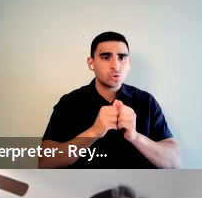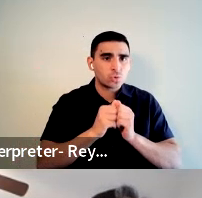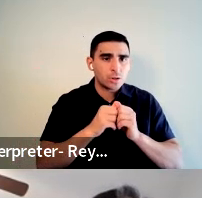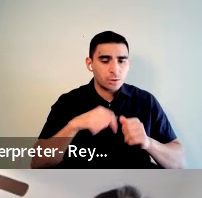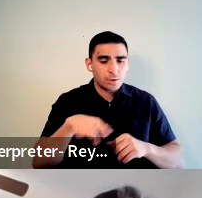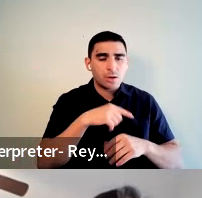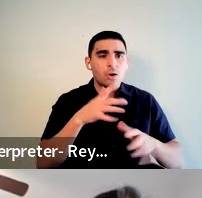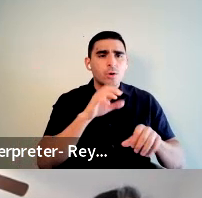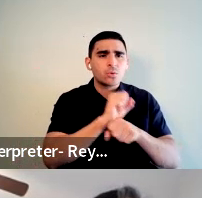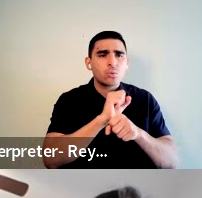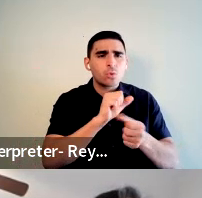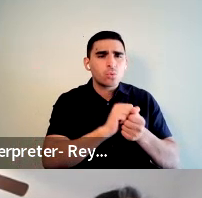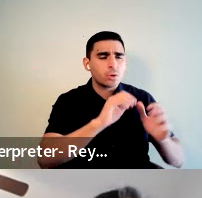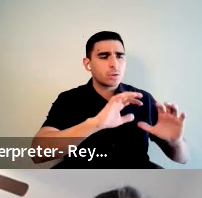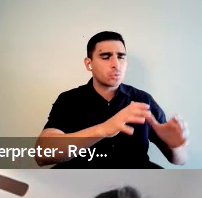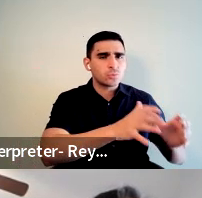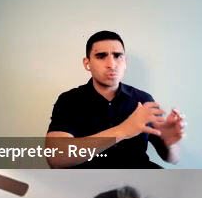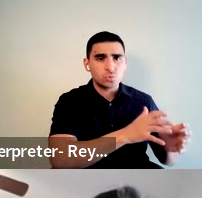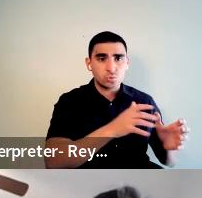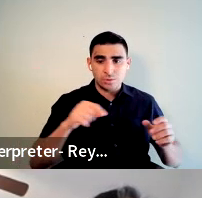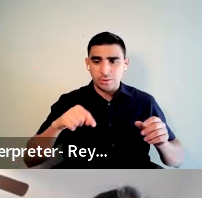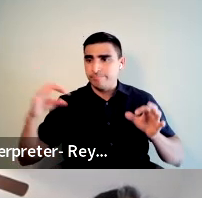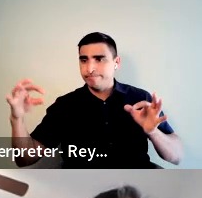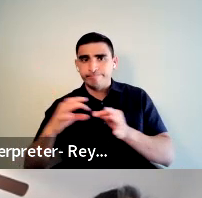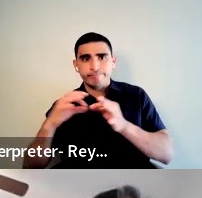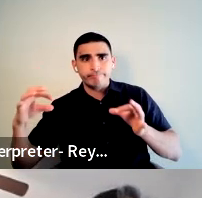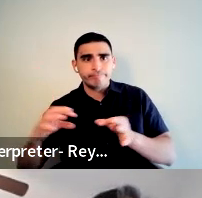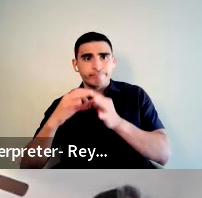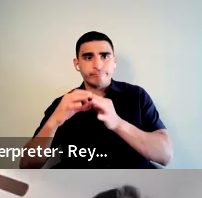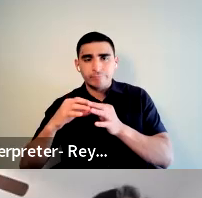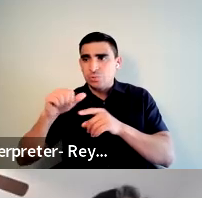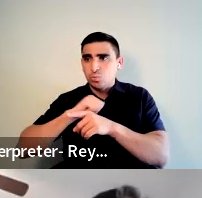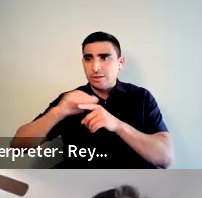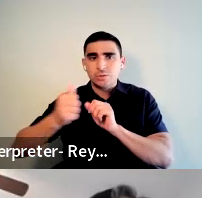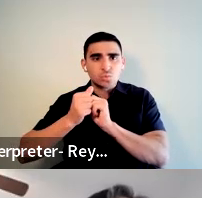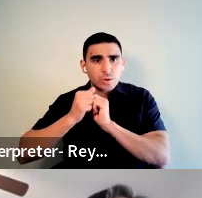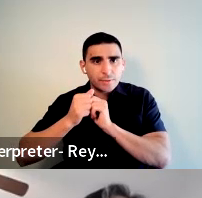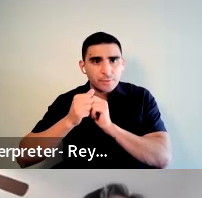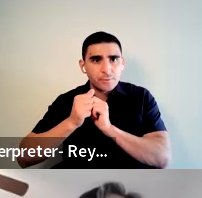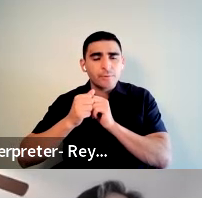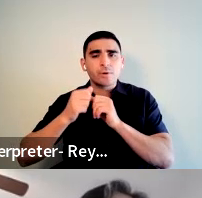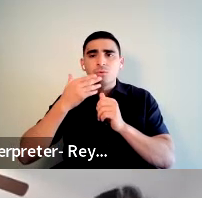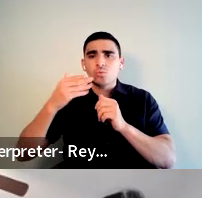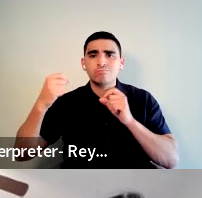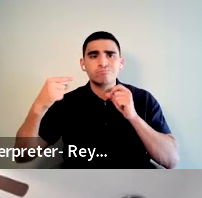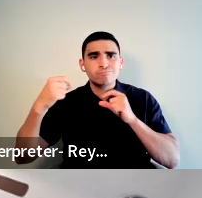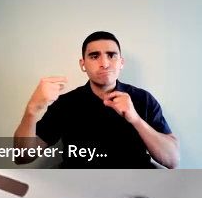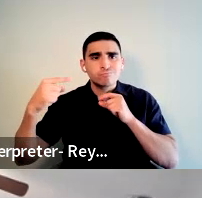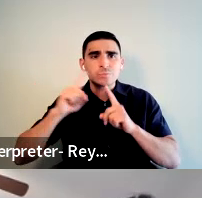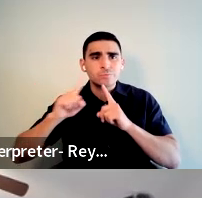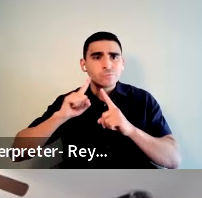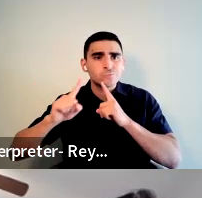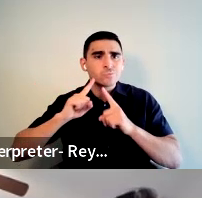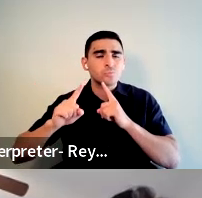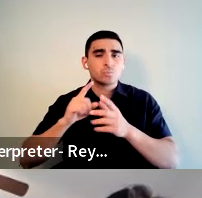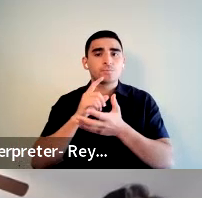populations, and maybe those navigators could be connecting together, having some shared trainings, and having the opportunity to make sure that folks